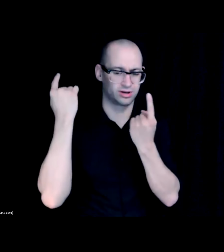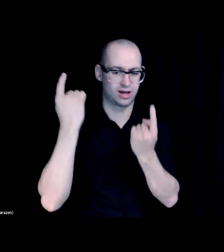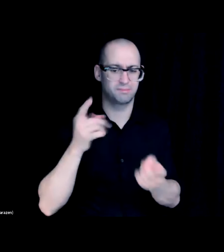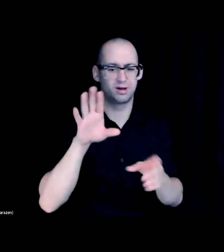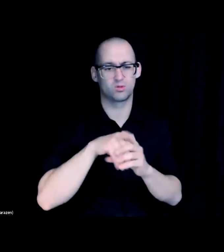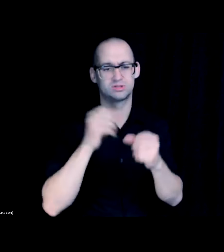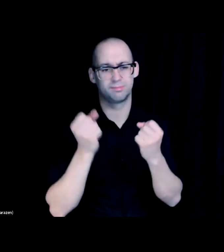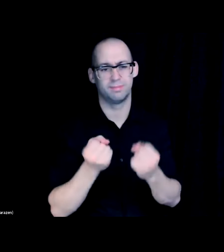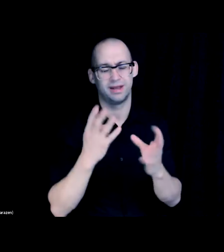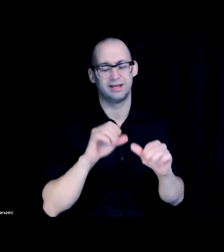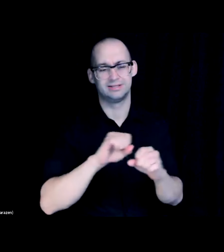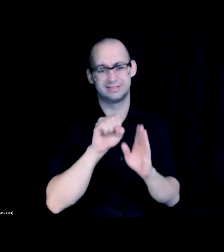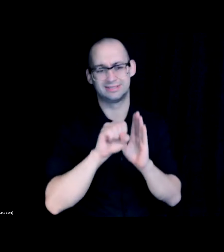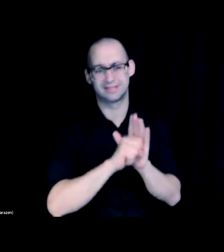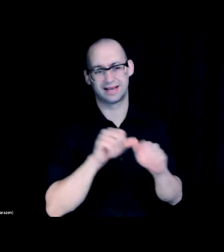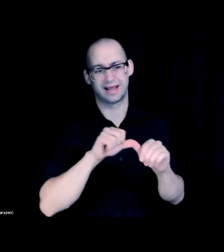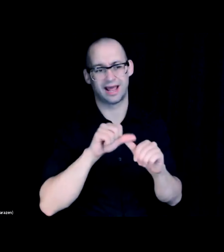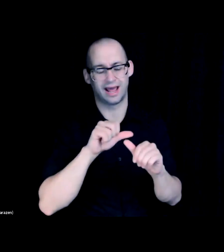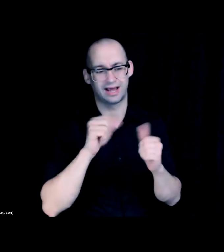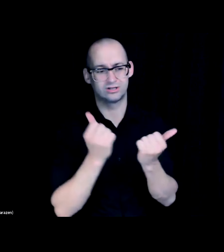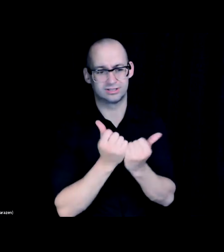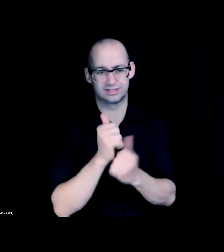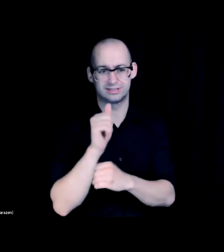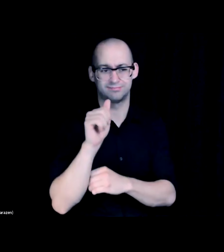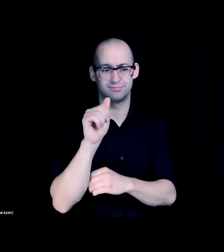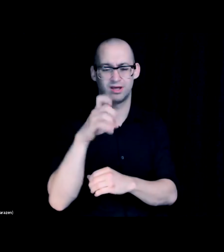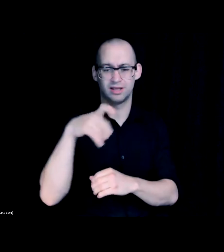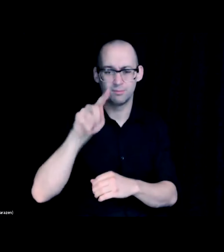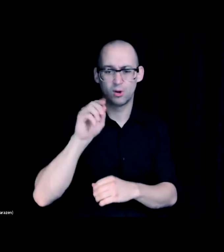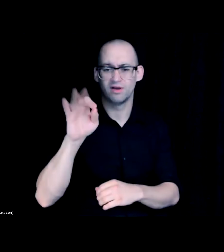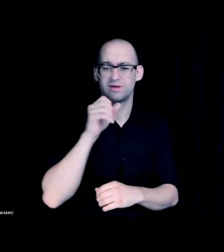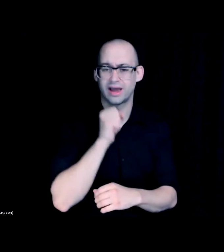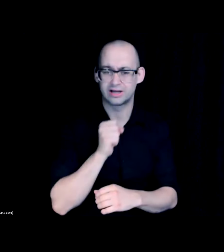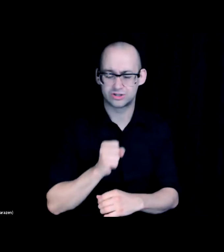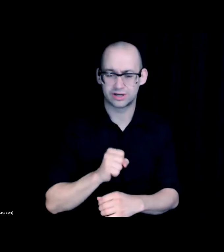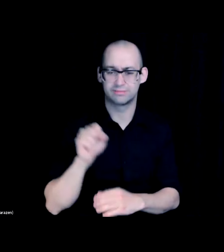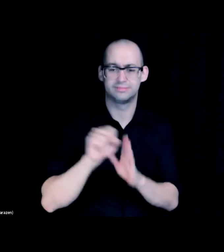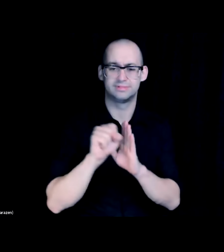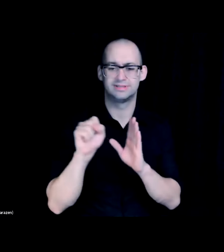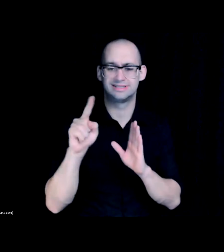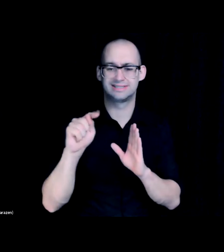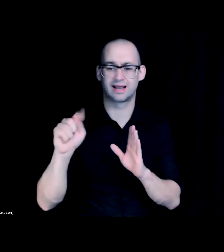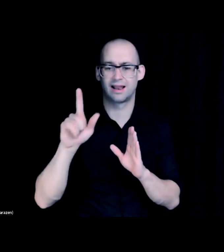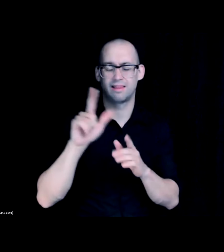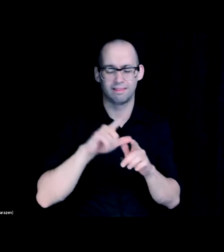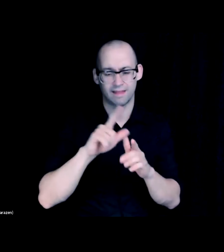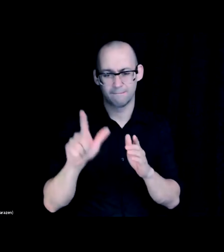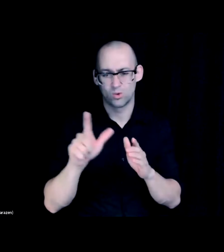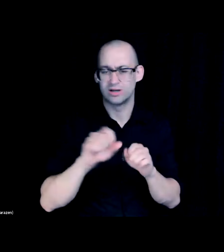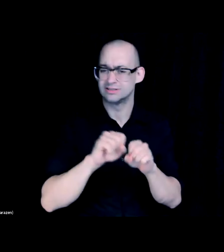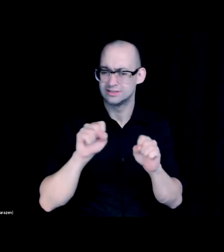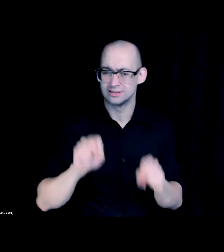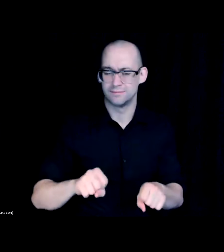like the Department of Aging and the state library system, and then the statewide nonprofits, the